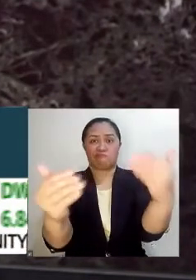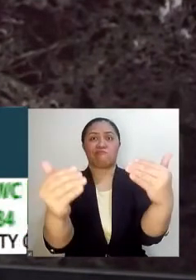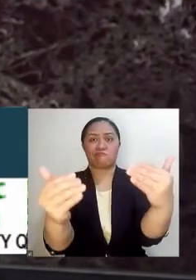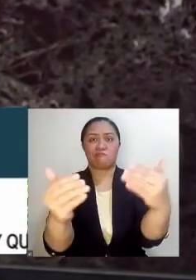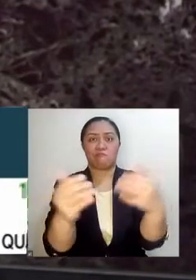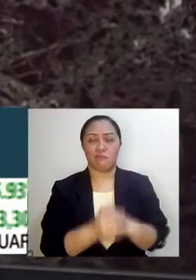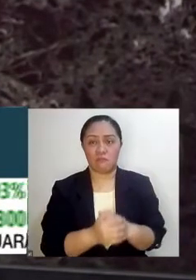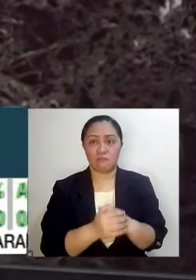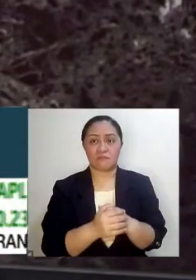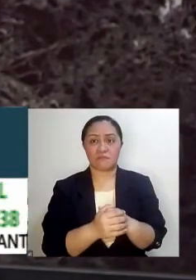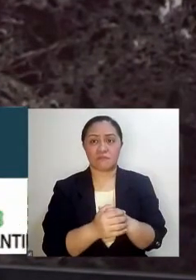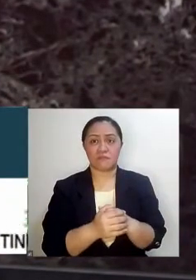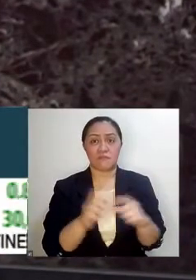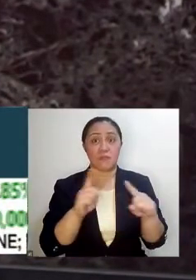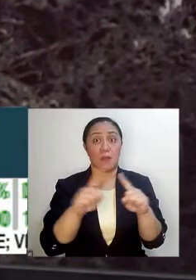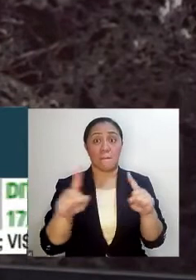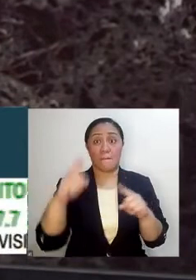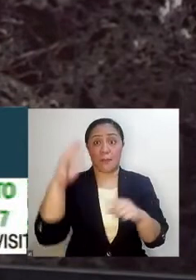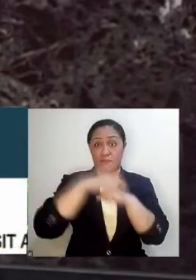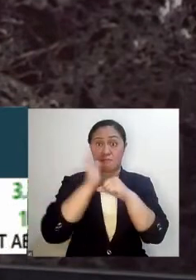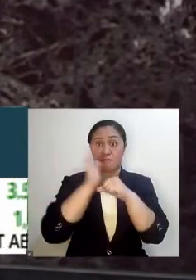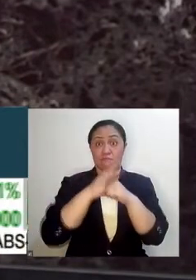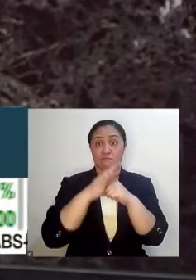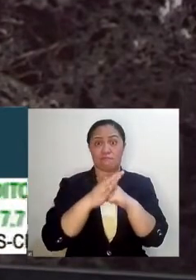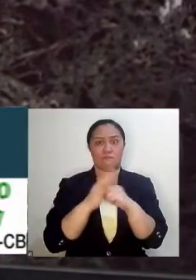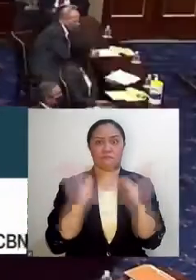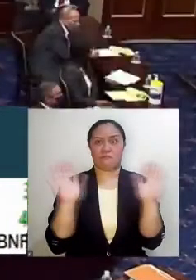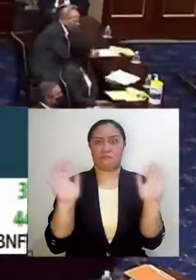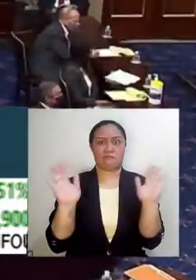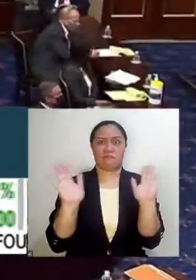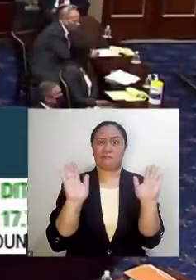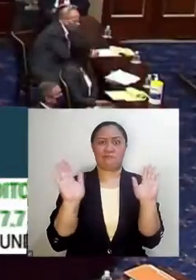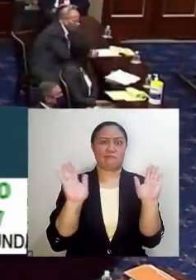He refused to stop it.